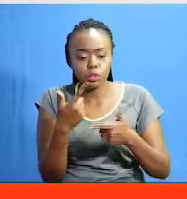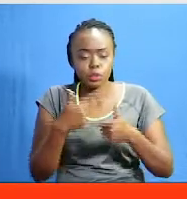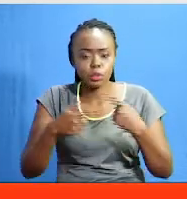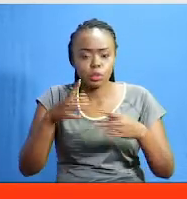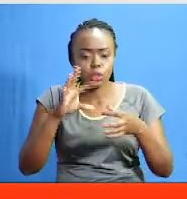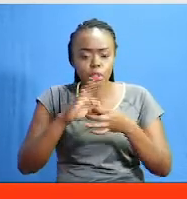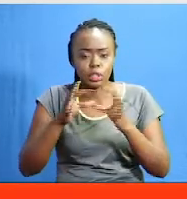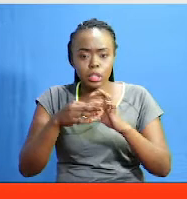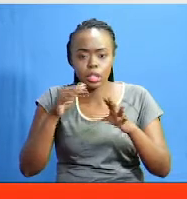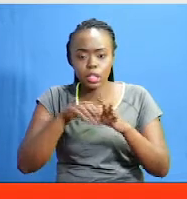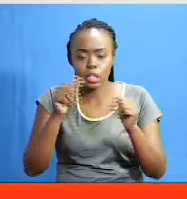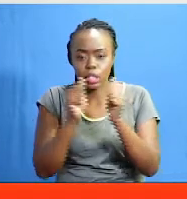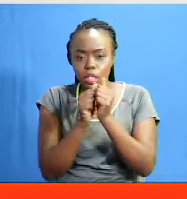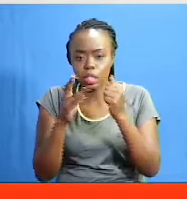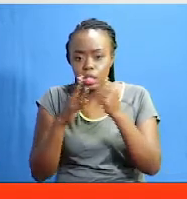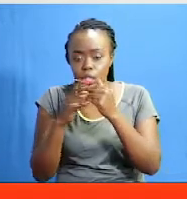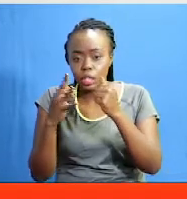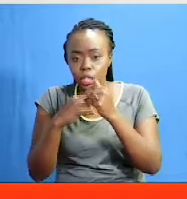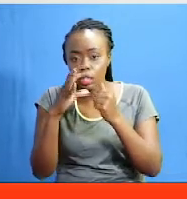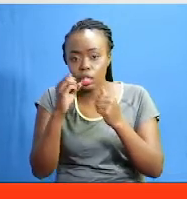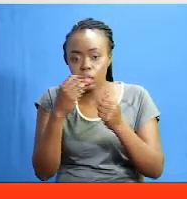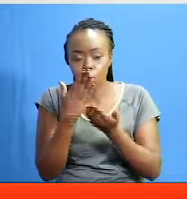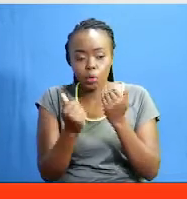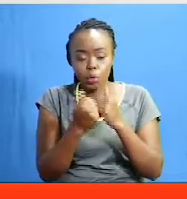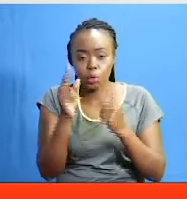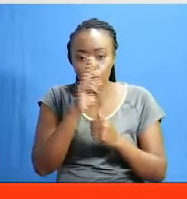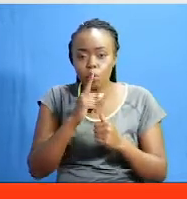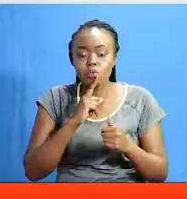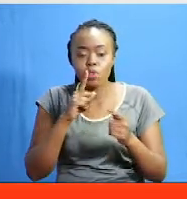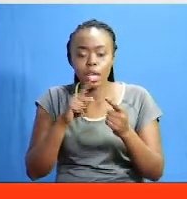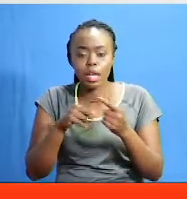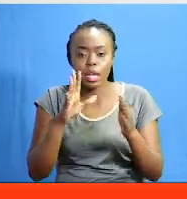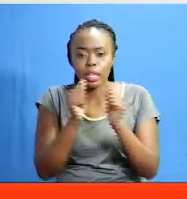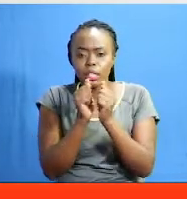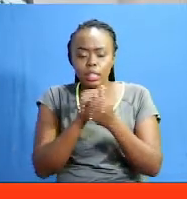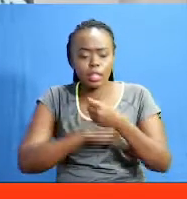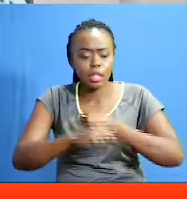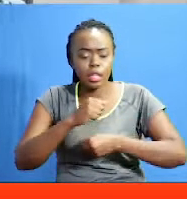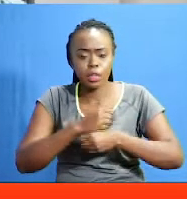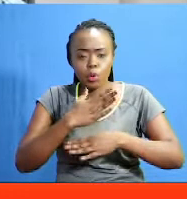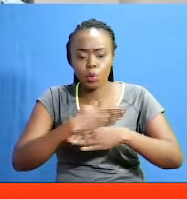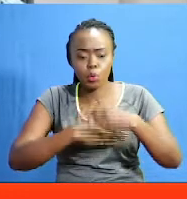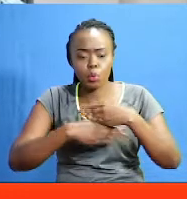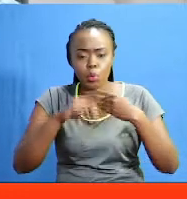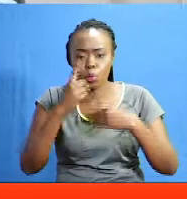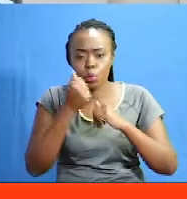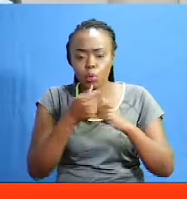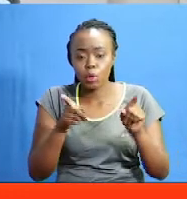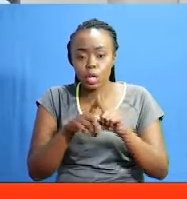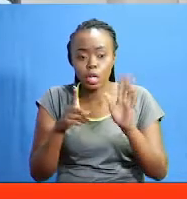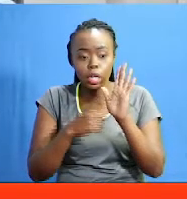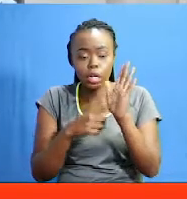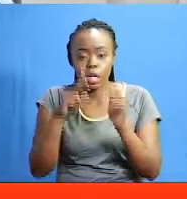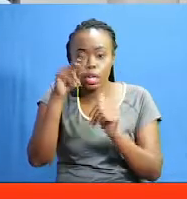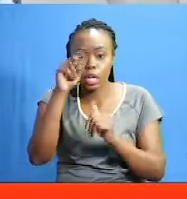When I joined Intersat in 1980, satellites used to take us 10 years to build one. The satellite